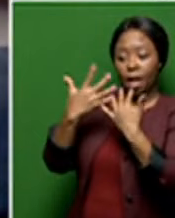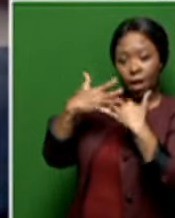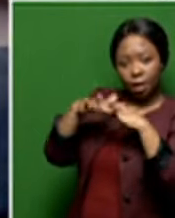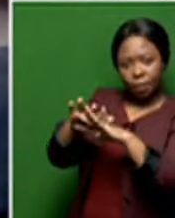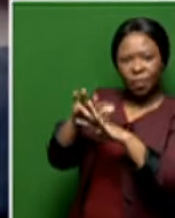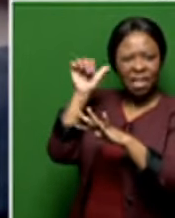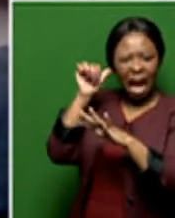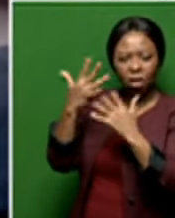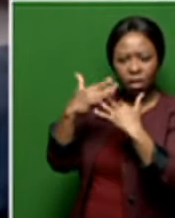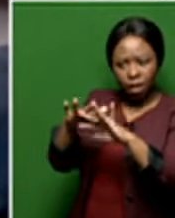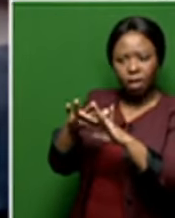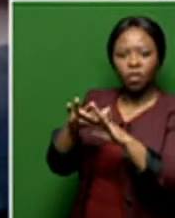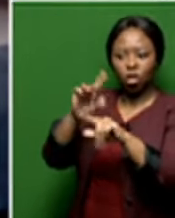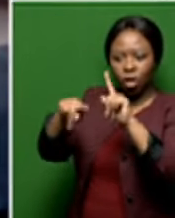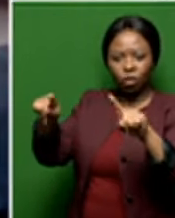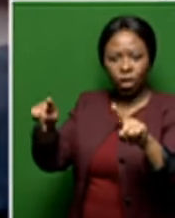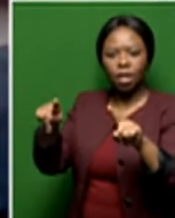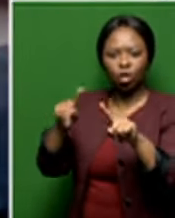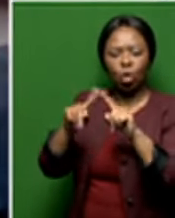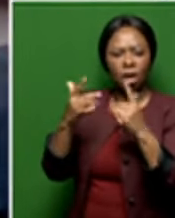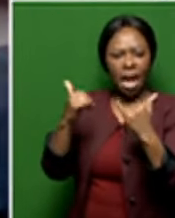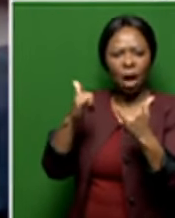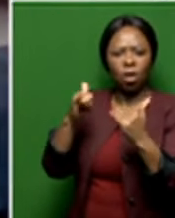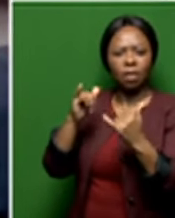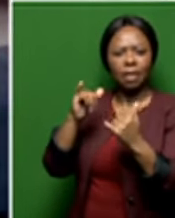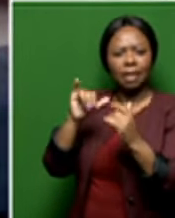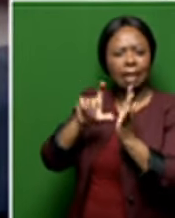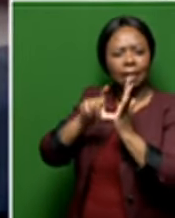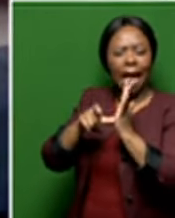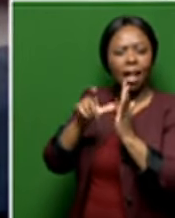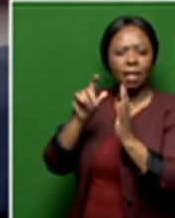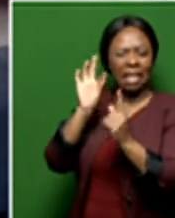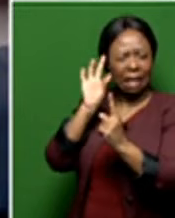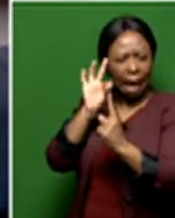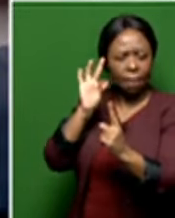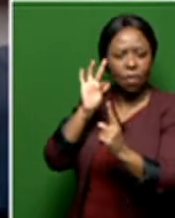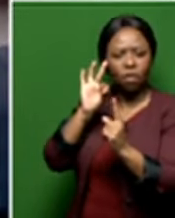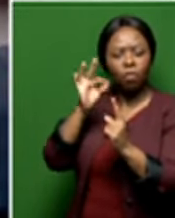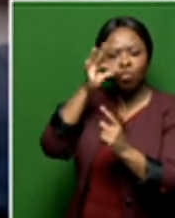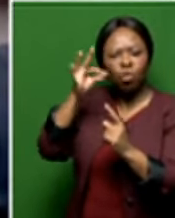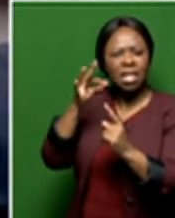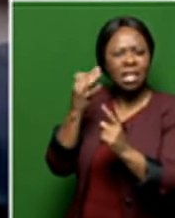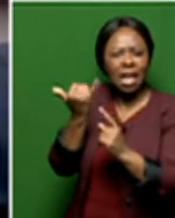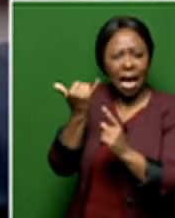Have you found a description of this particular type of music that you make?